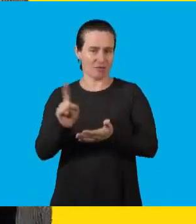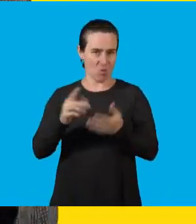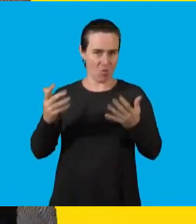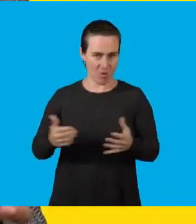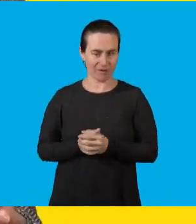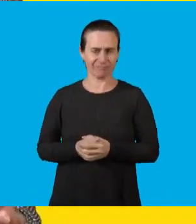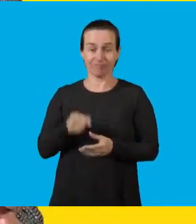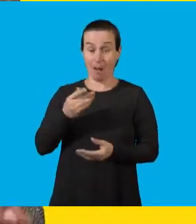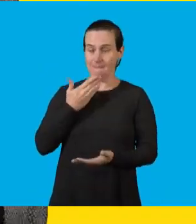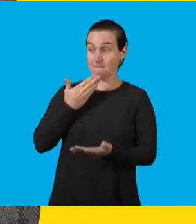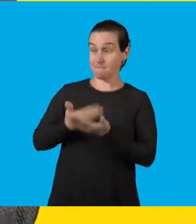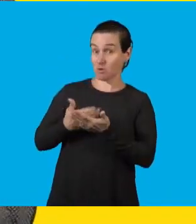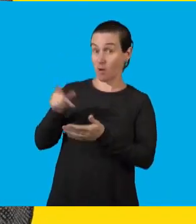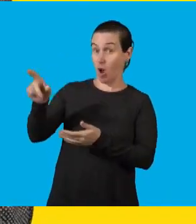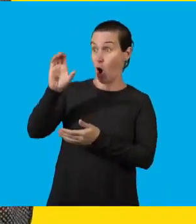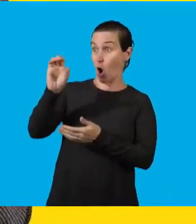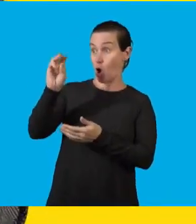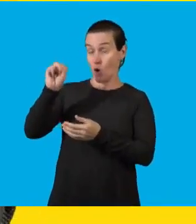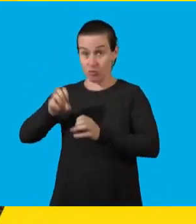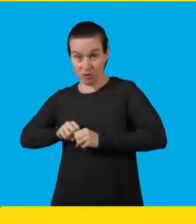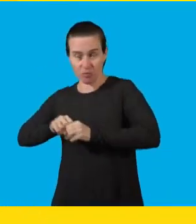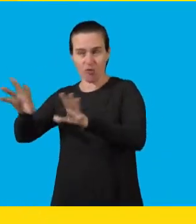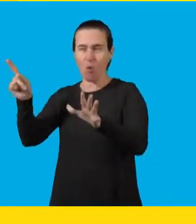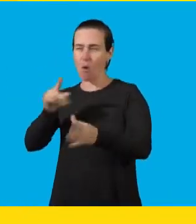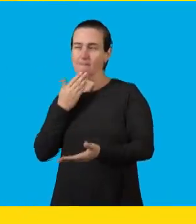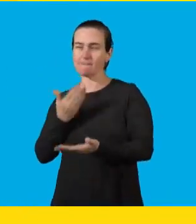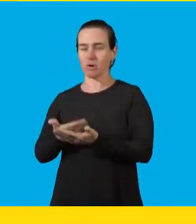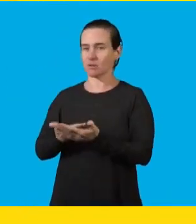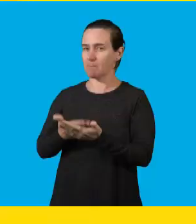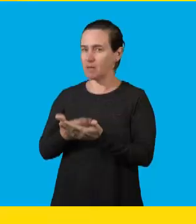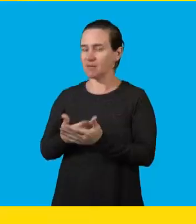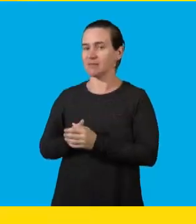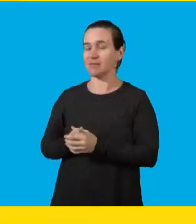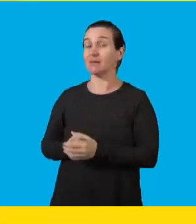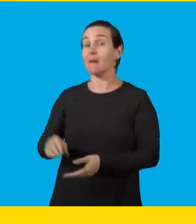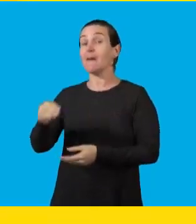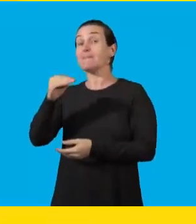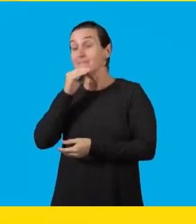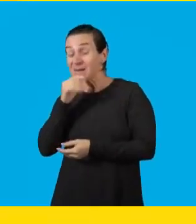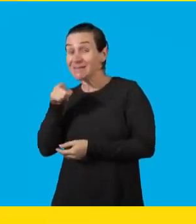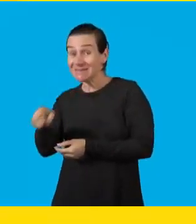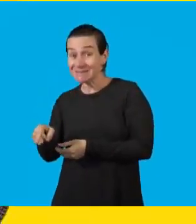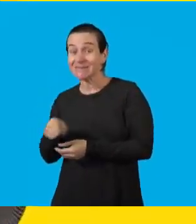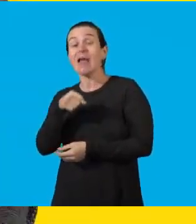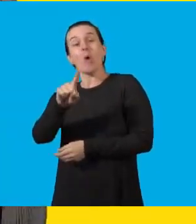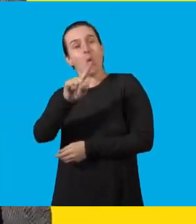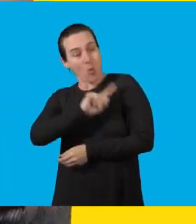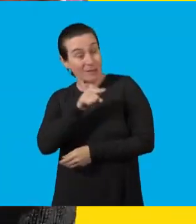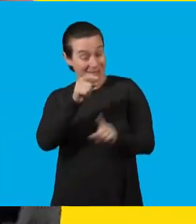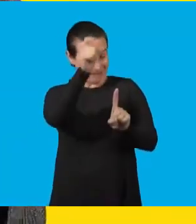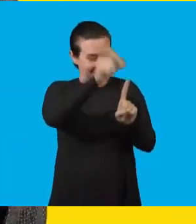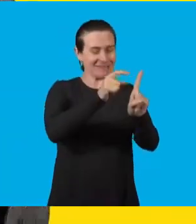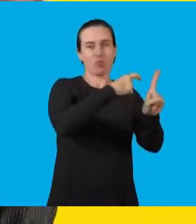the possibility of communism spreading in that context. Therefore, that is